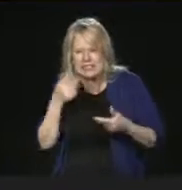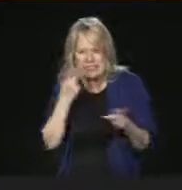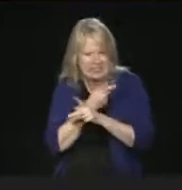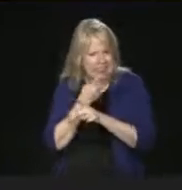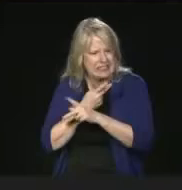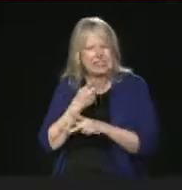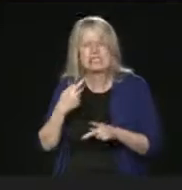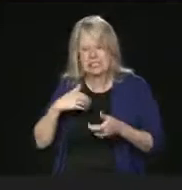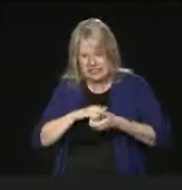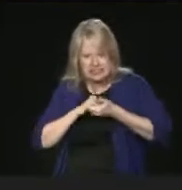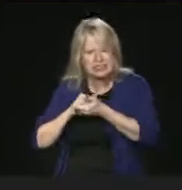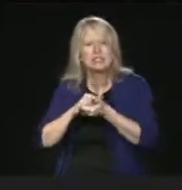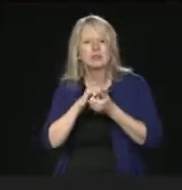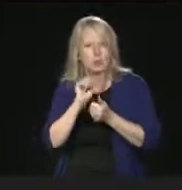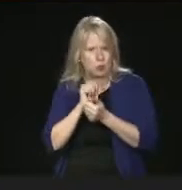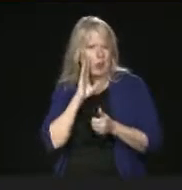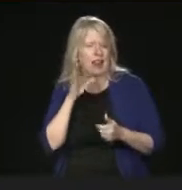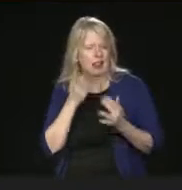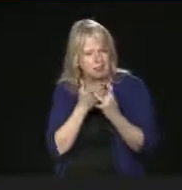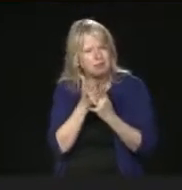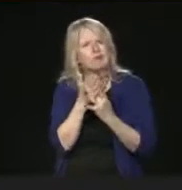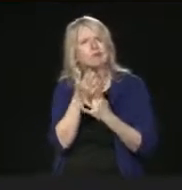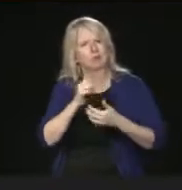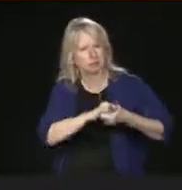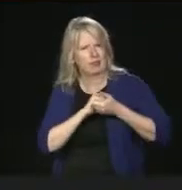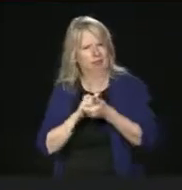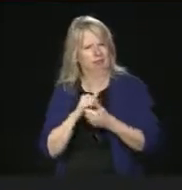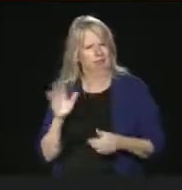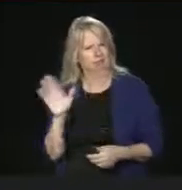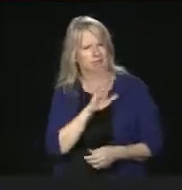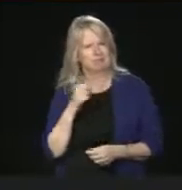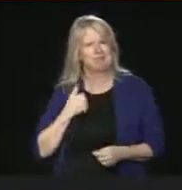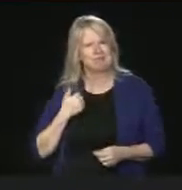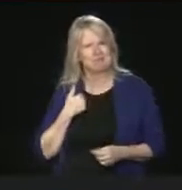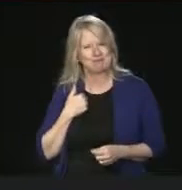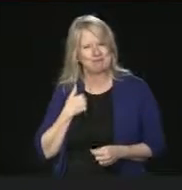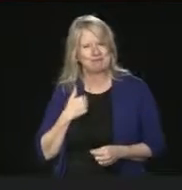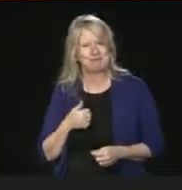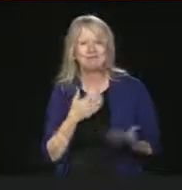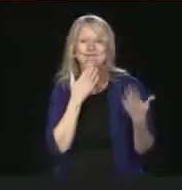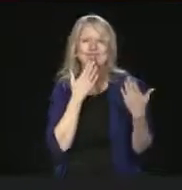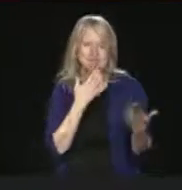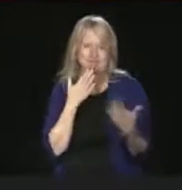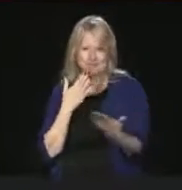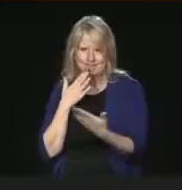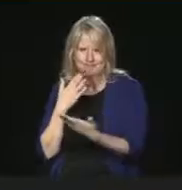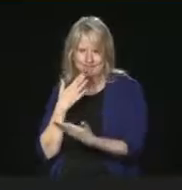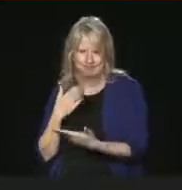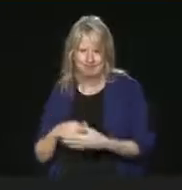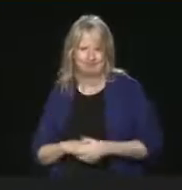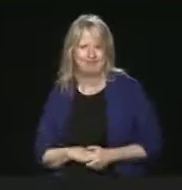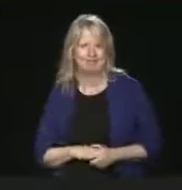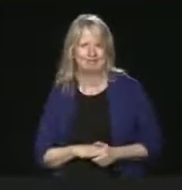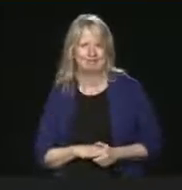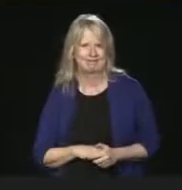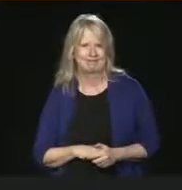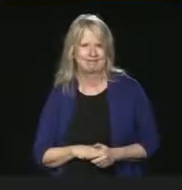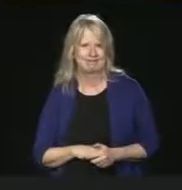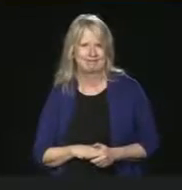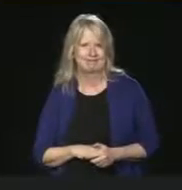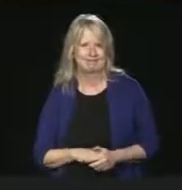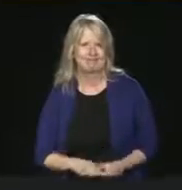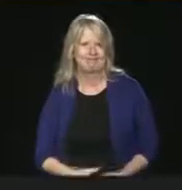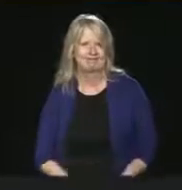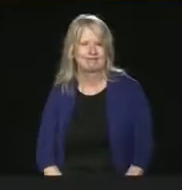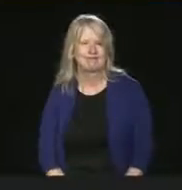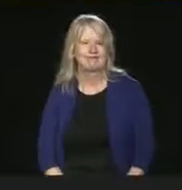we will come through this together as Canadians. Merci tout le monde. Bon dimanche. Thank you and have a